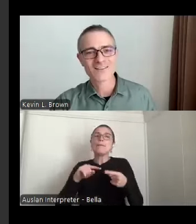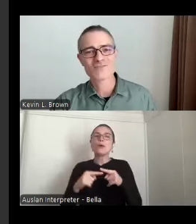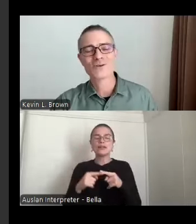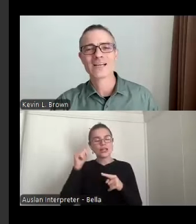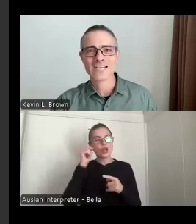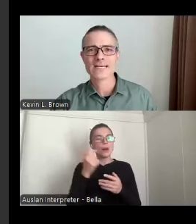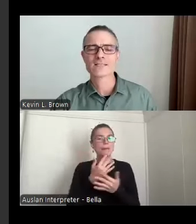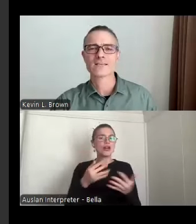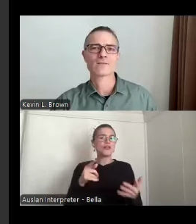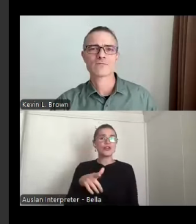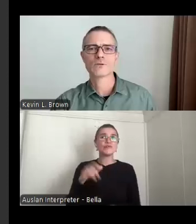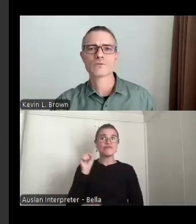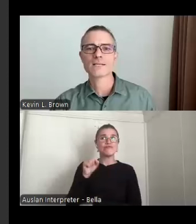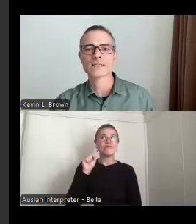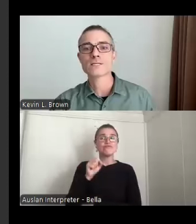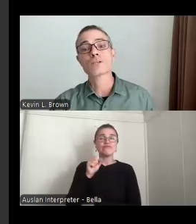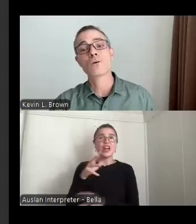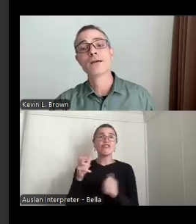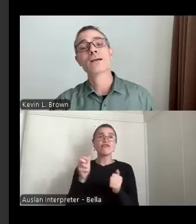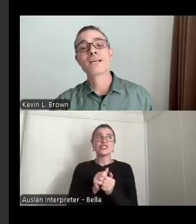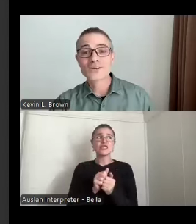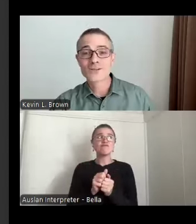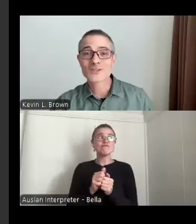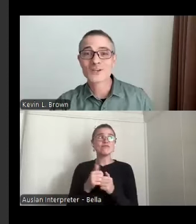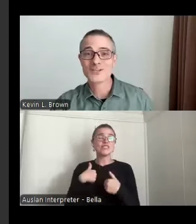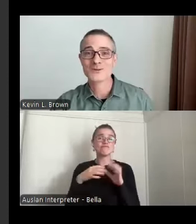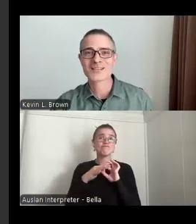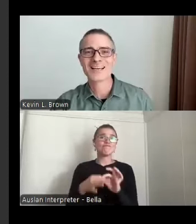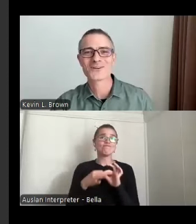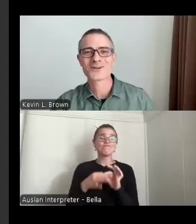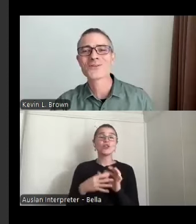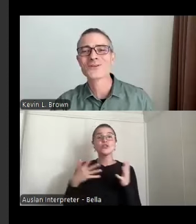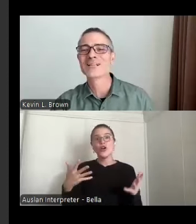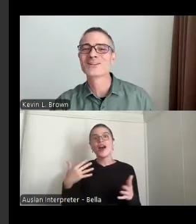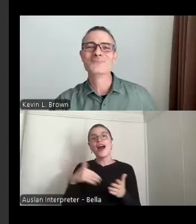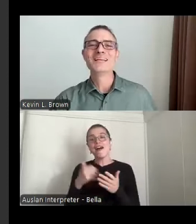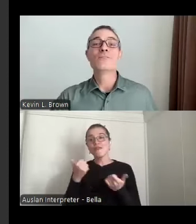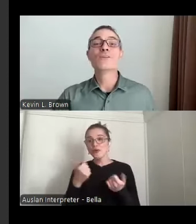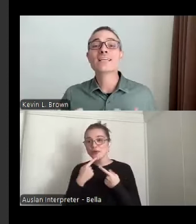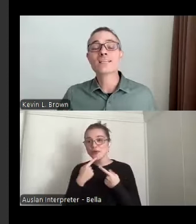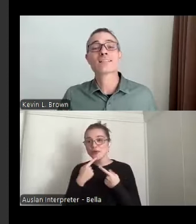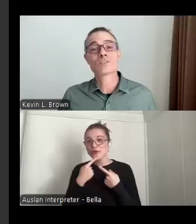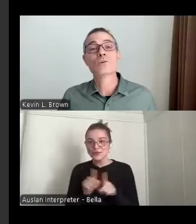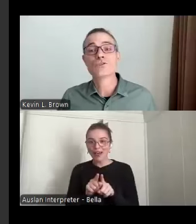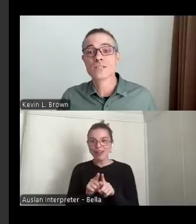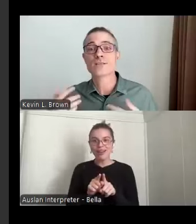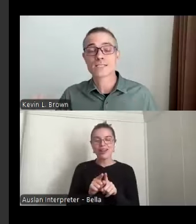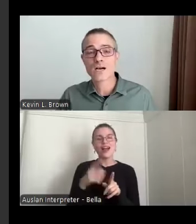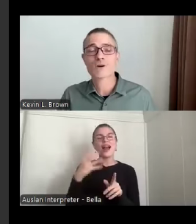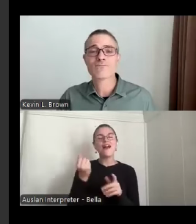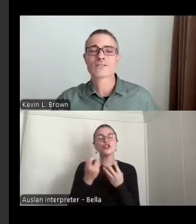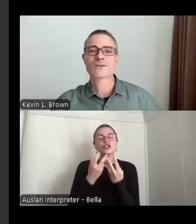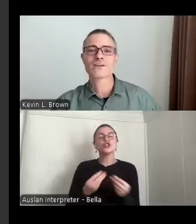nodding in the Q&A, yes, this feels resonant. And so here's the good news. After all the doom and gloom, there is a solution to